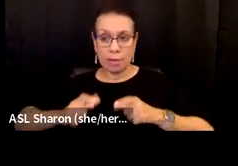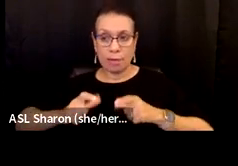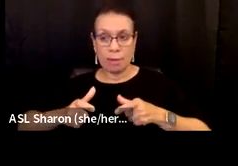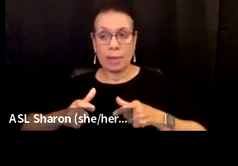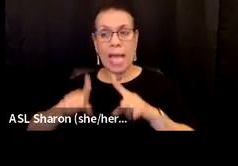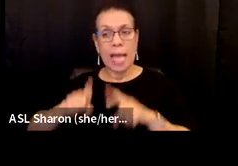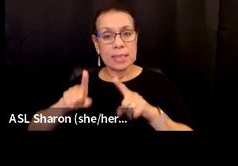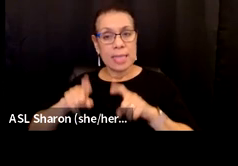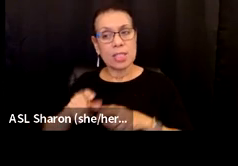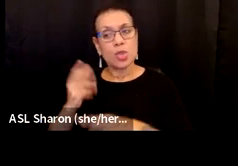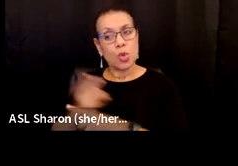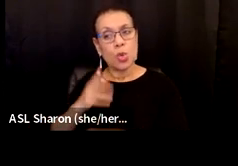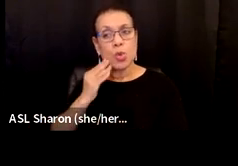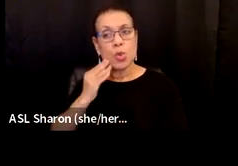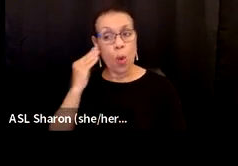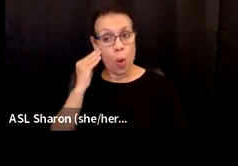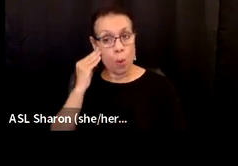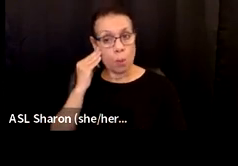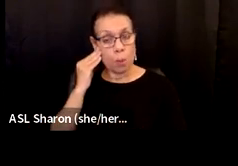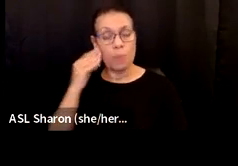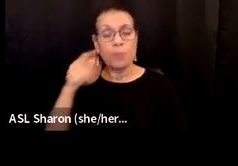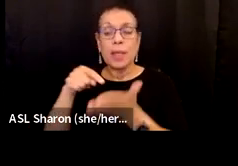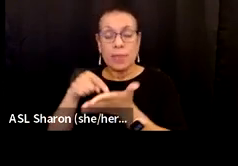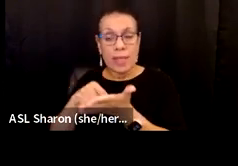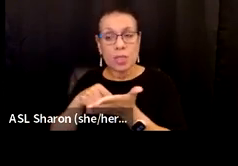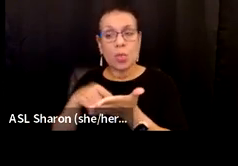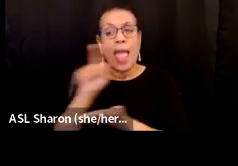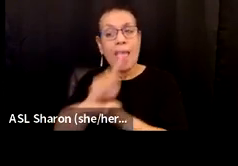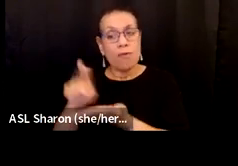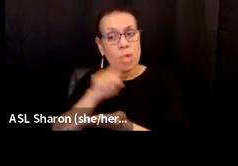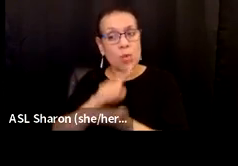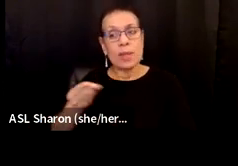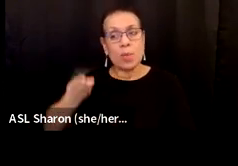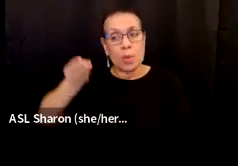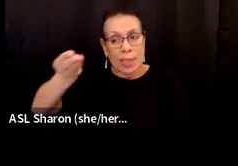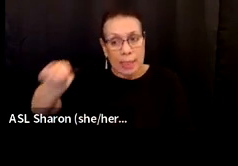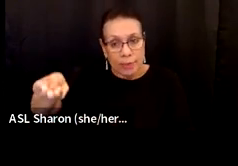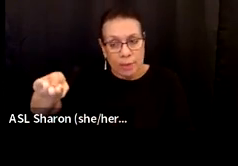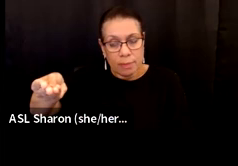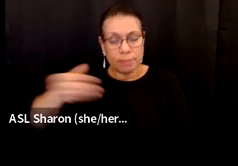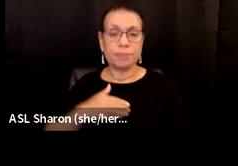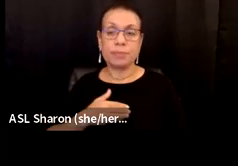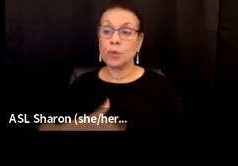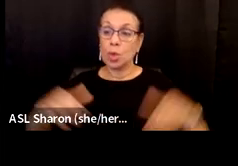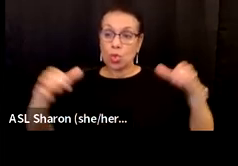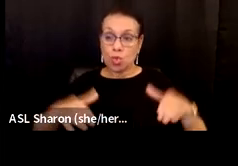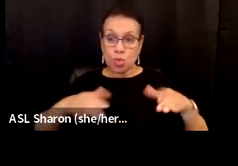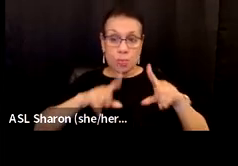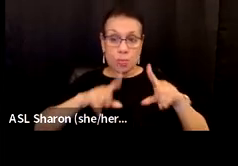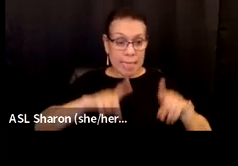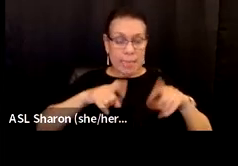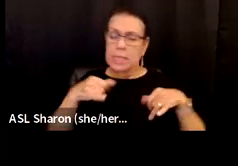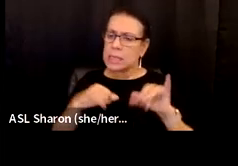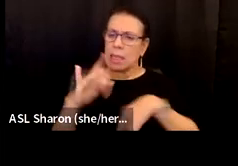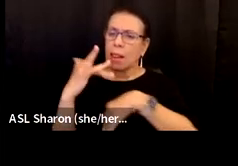for their use at home this would come to them weekly pool and symptomatic testing would still be